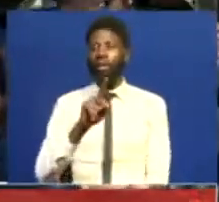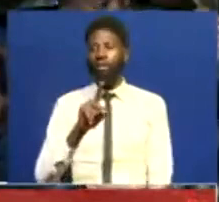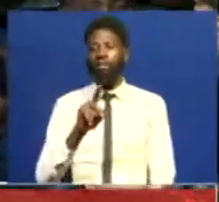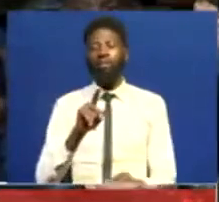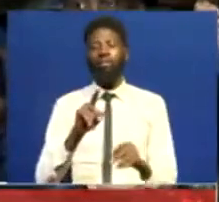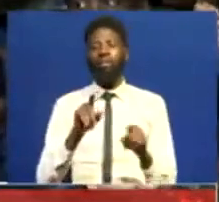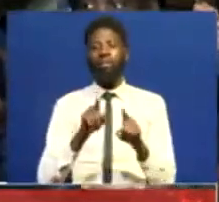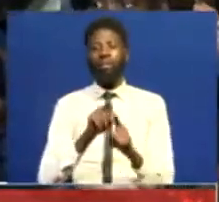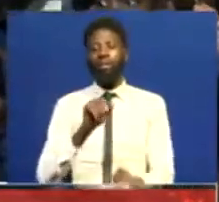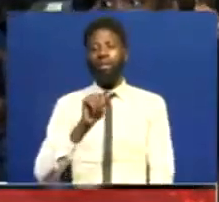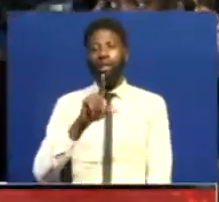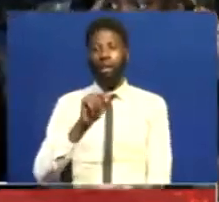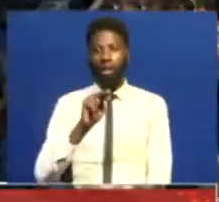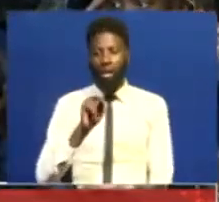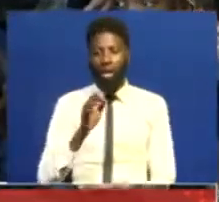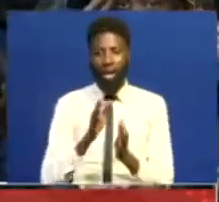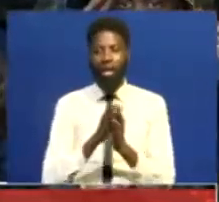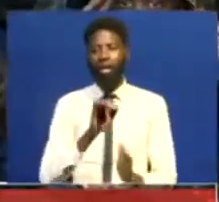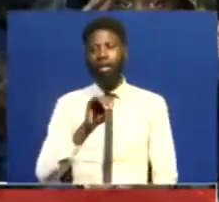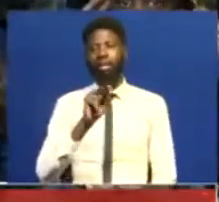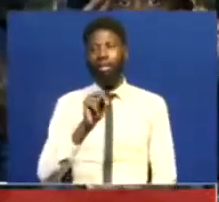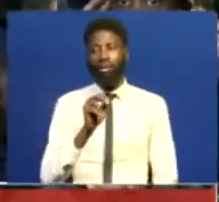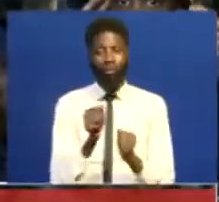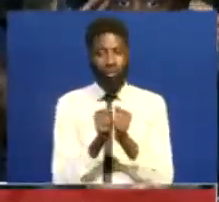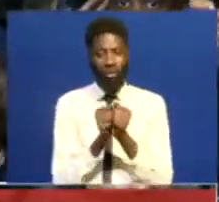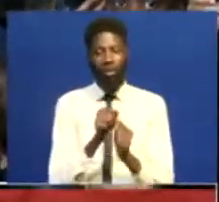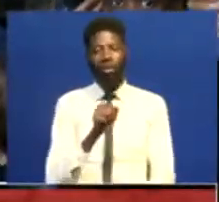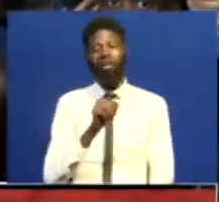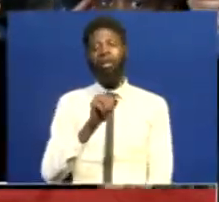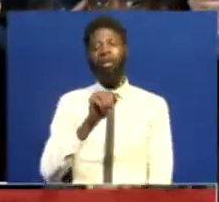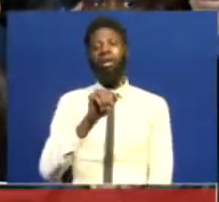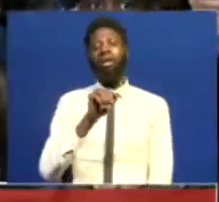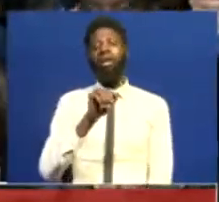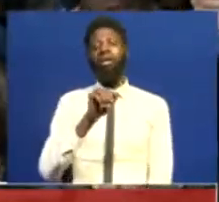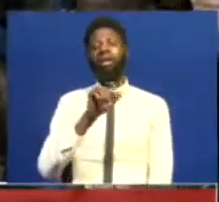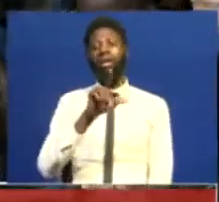na Ian, na mabingwa wa barabarani Leroy Otto na Moses Mwendwa